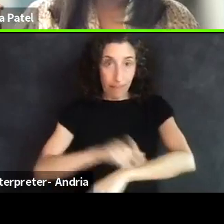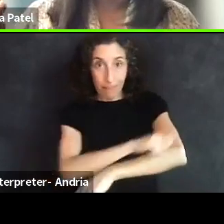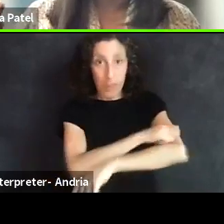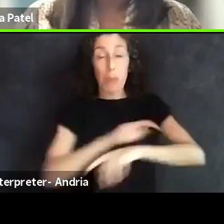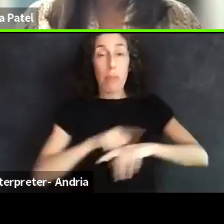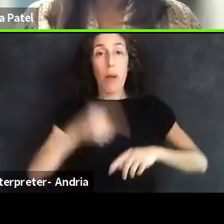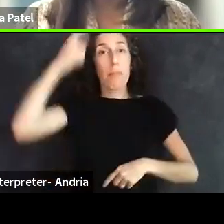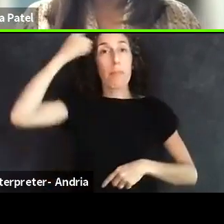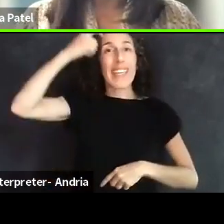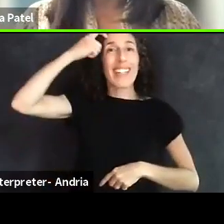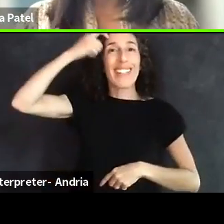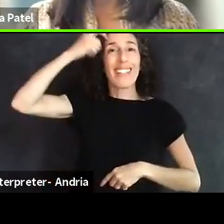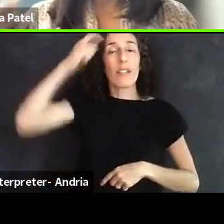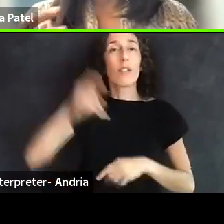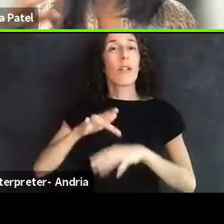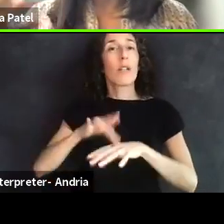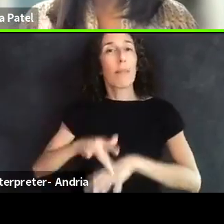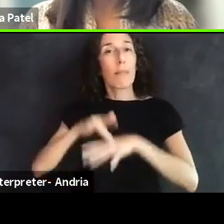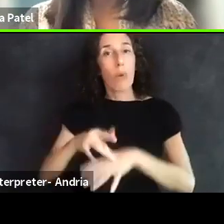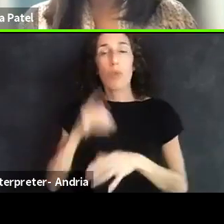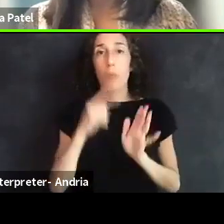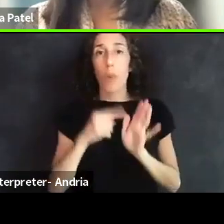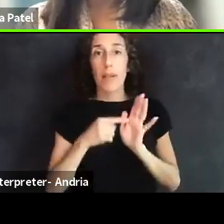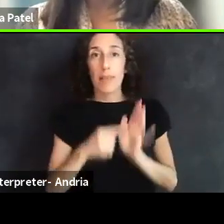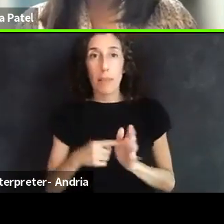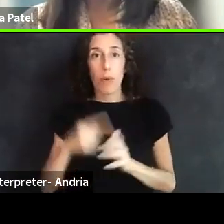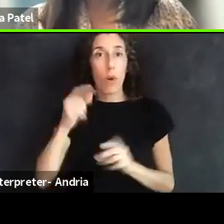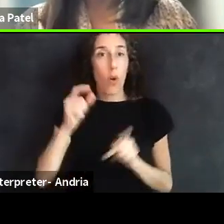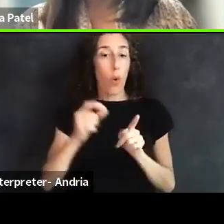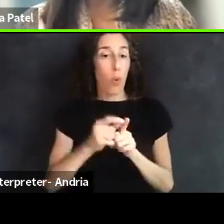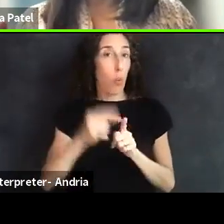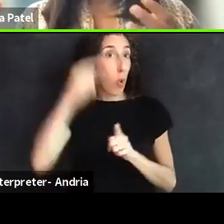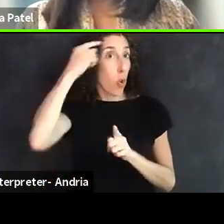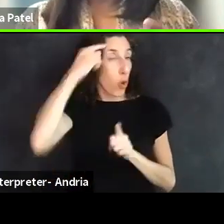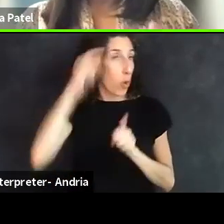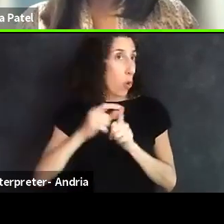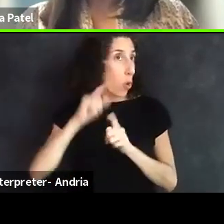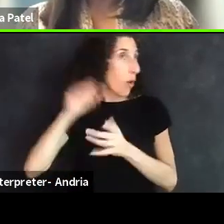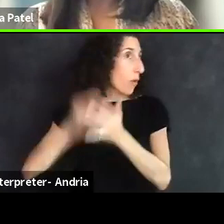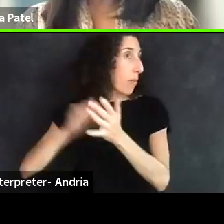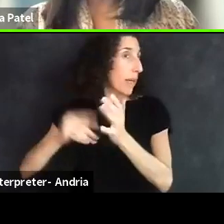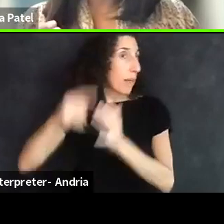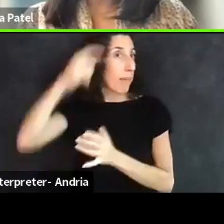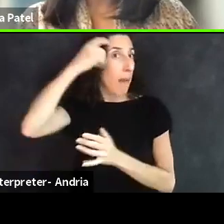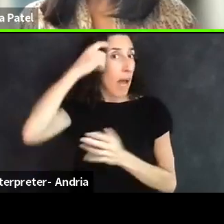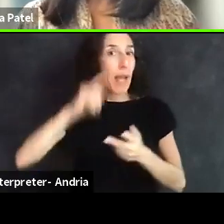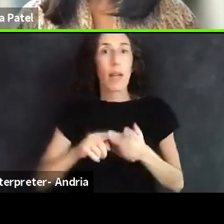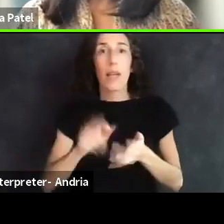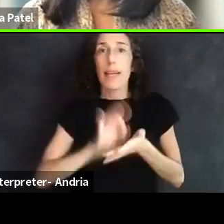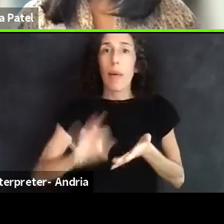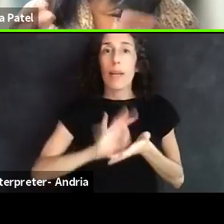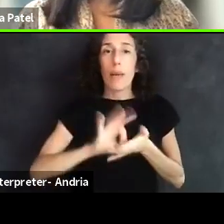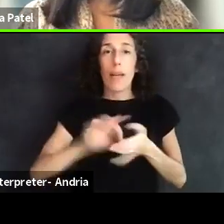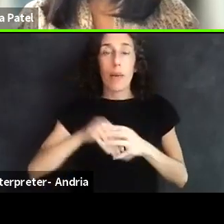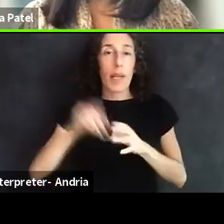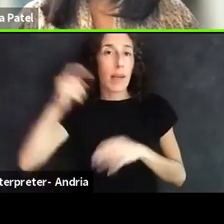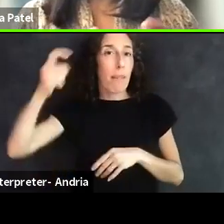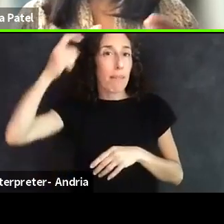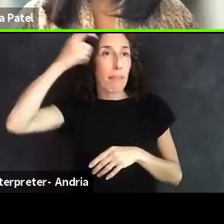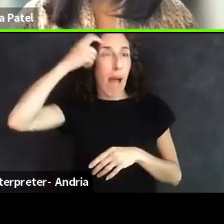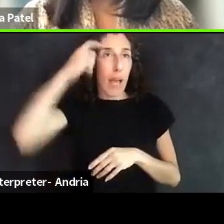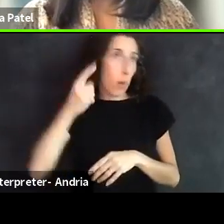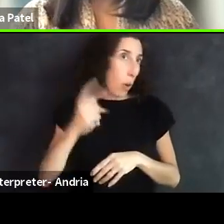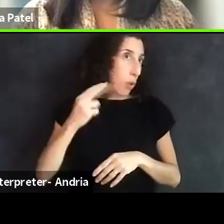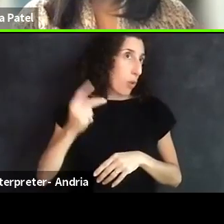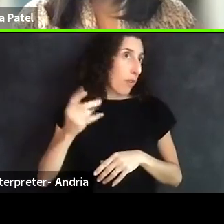repeat certain words over and over. They will count up to a certain number in their mind. And so typically a